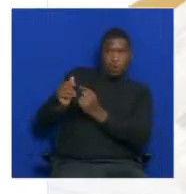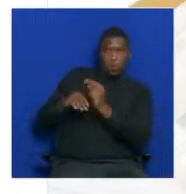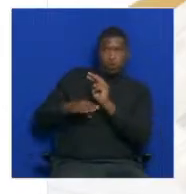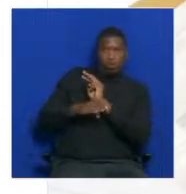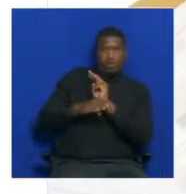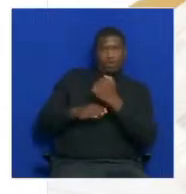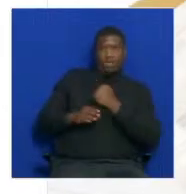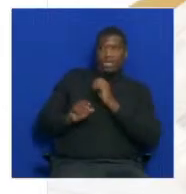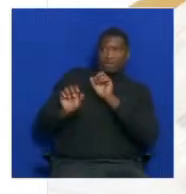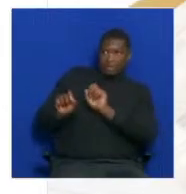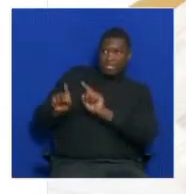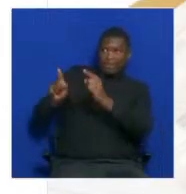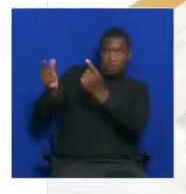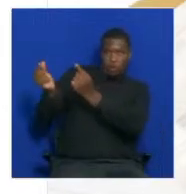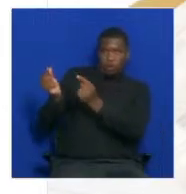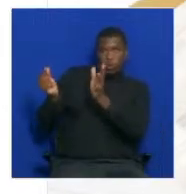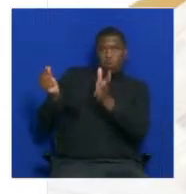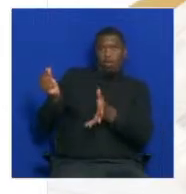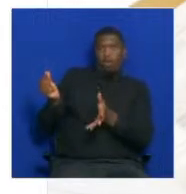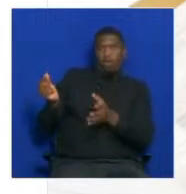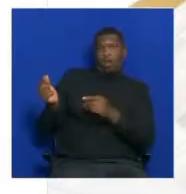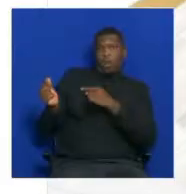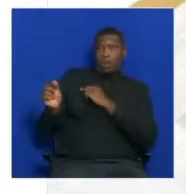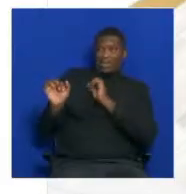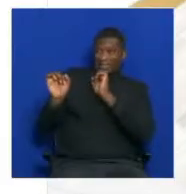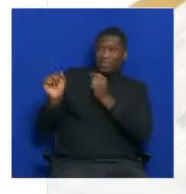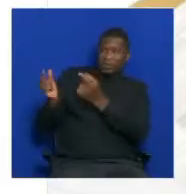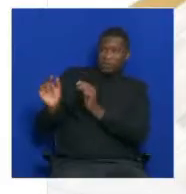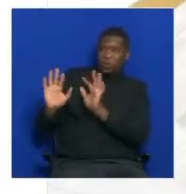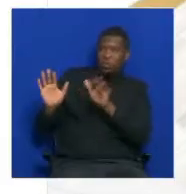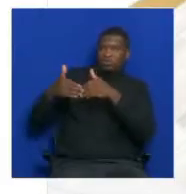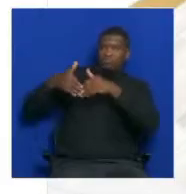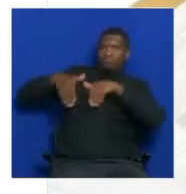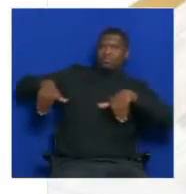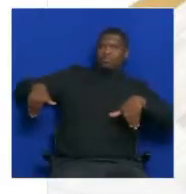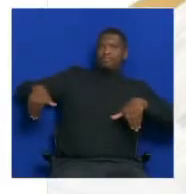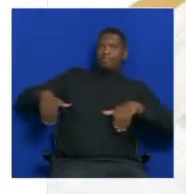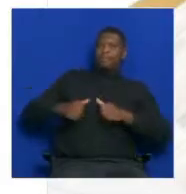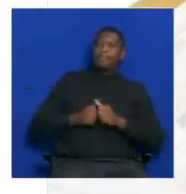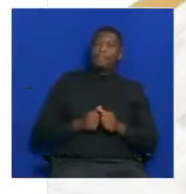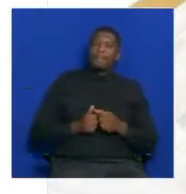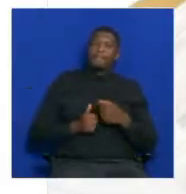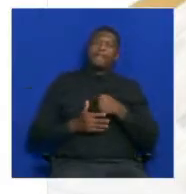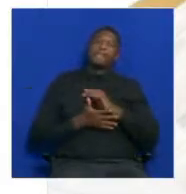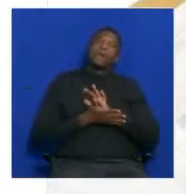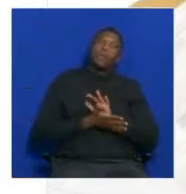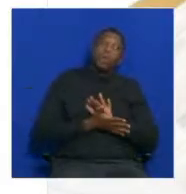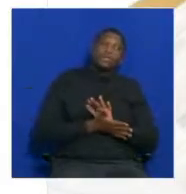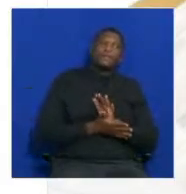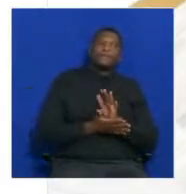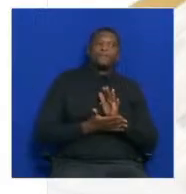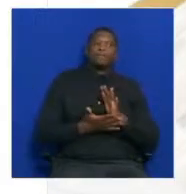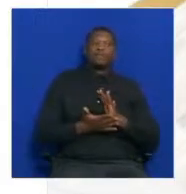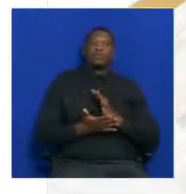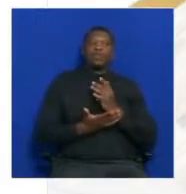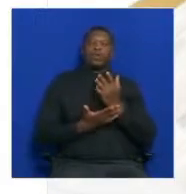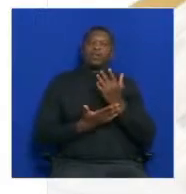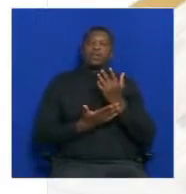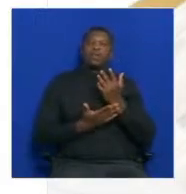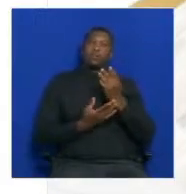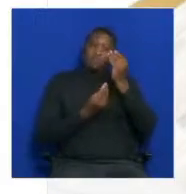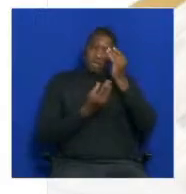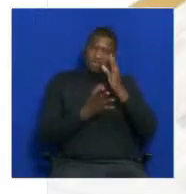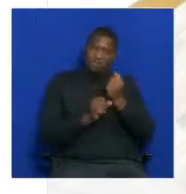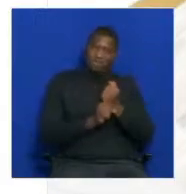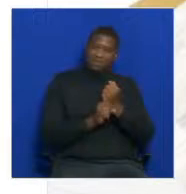with these matters as she saw fit. I wish to make one matter clear. I do not say that